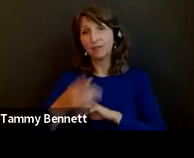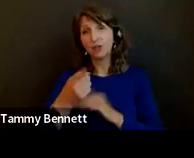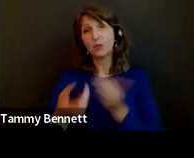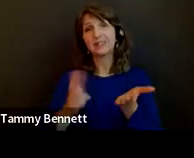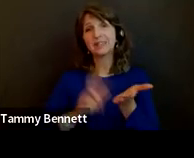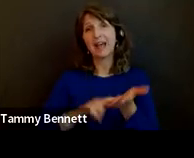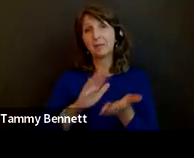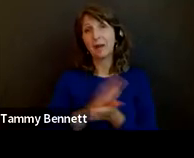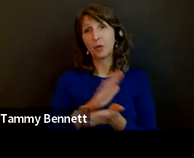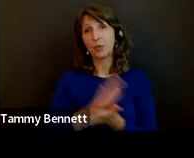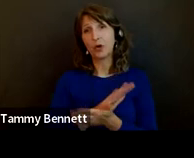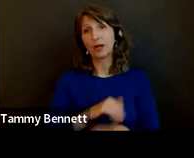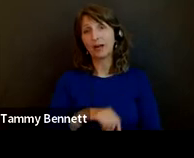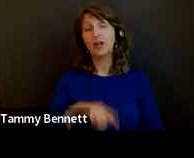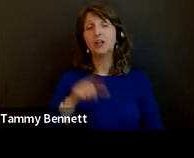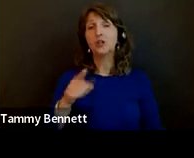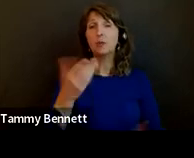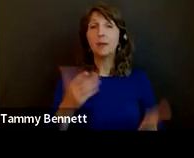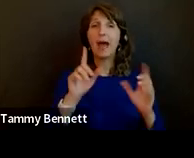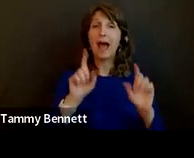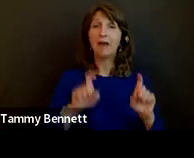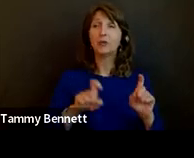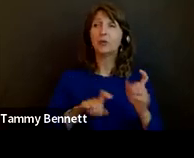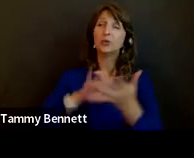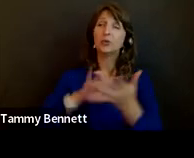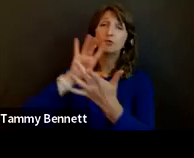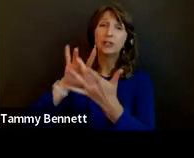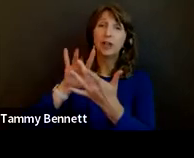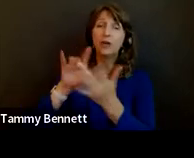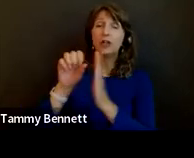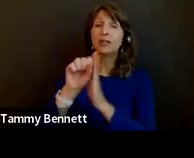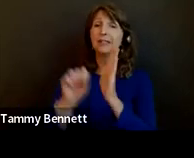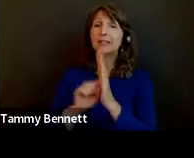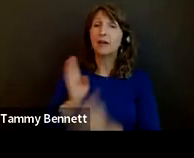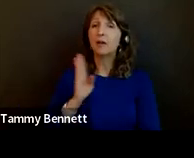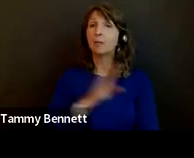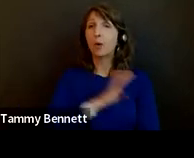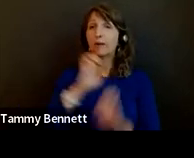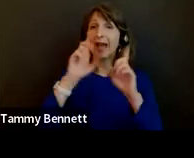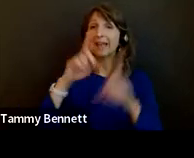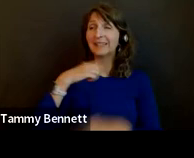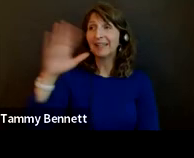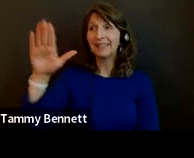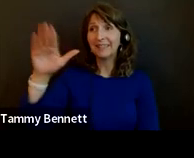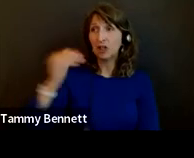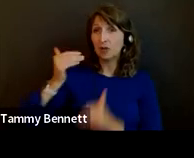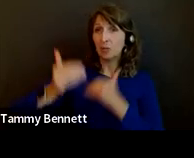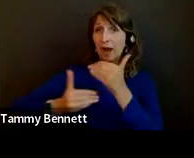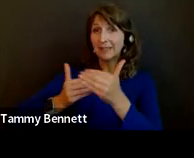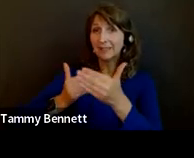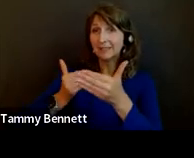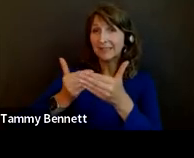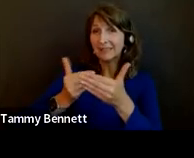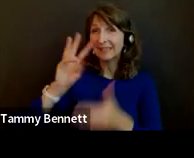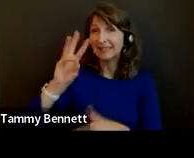advocate or possibly reach out to your state board of education and say, hey, we have a student that is in the process, but we're running into a breakdown with